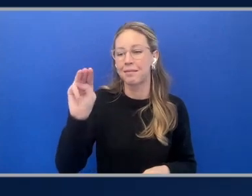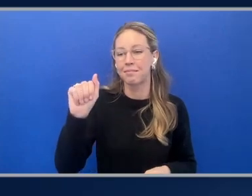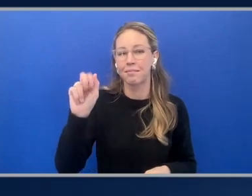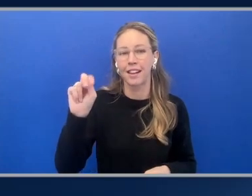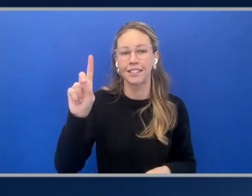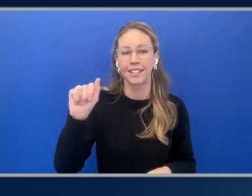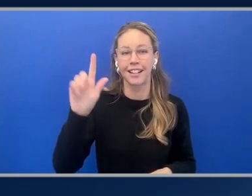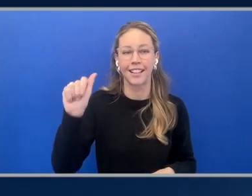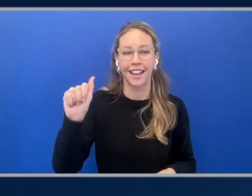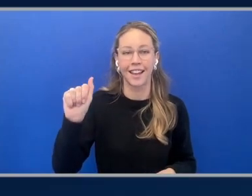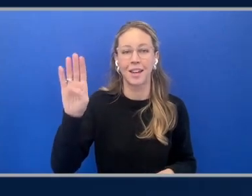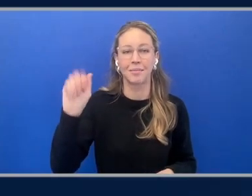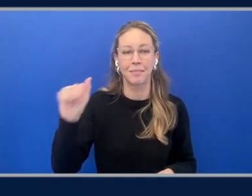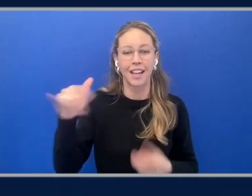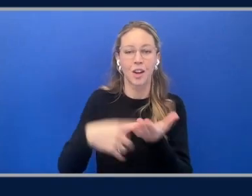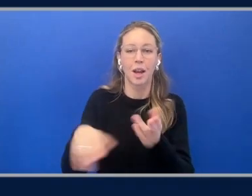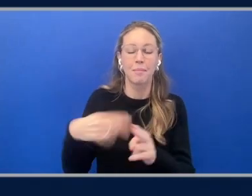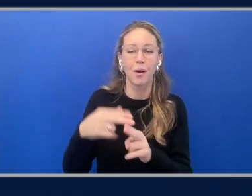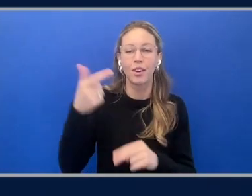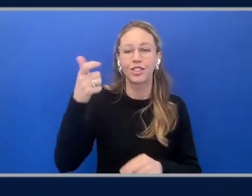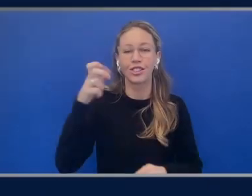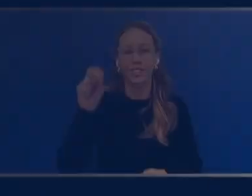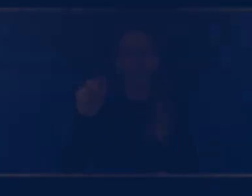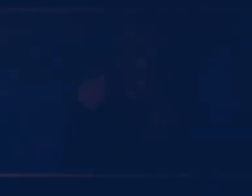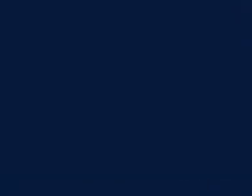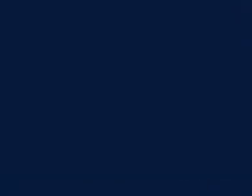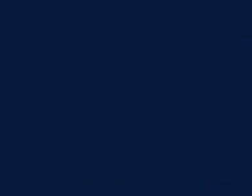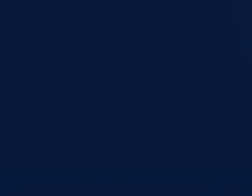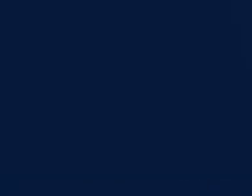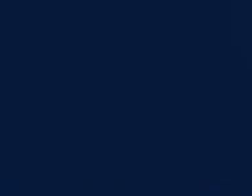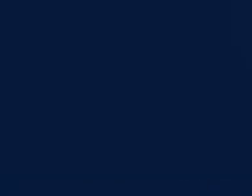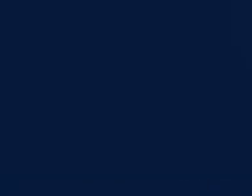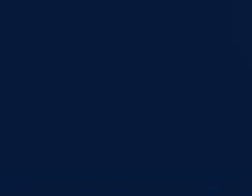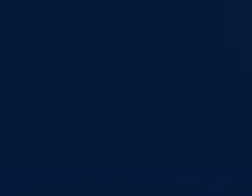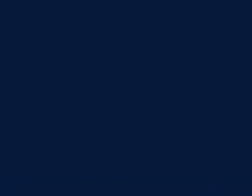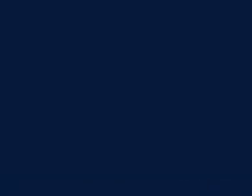Mandalay Bay talking about Gen AI game day. Off to you, Nick. Have a great day, everyone.